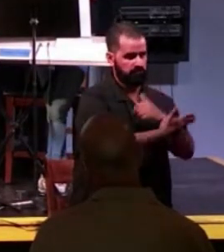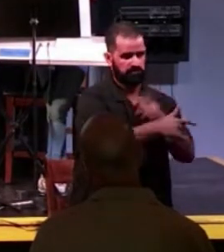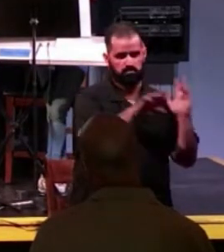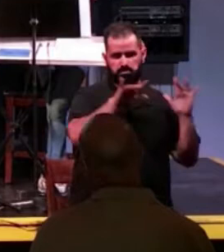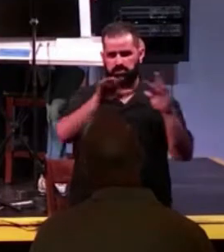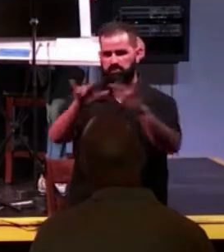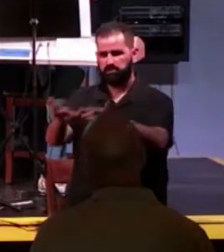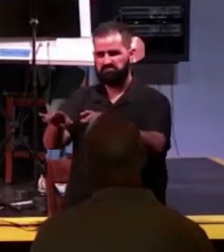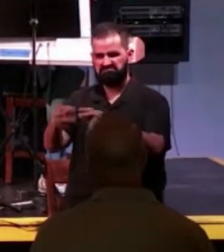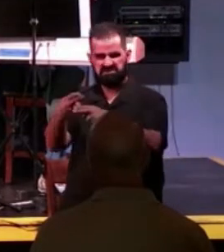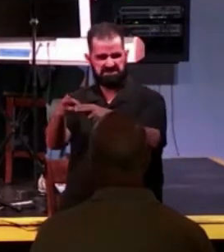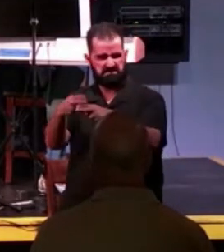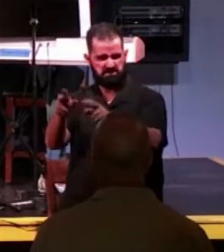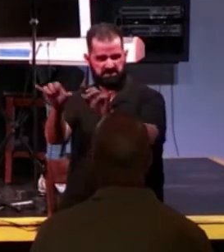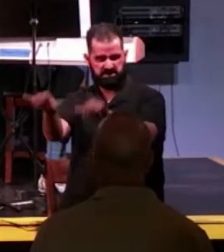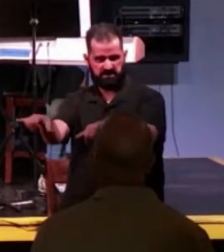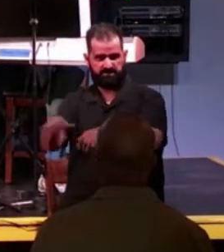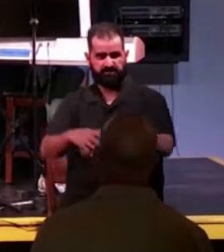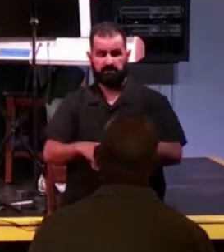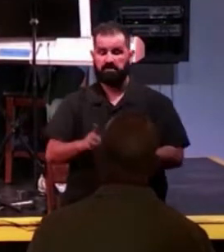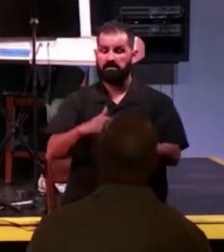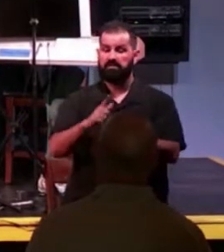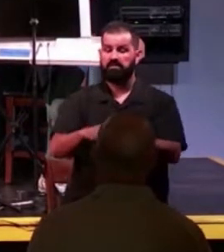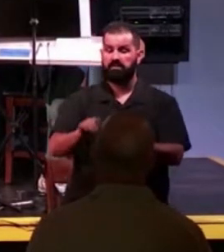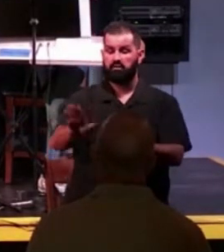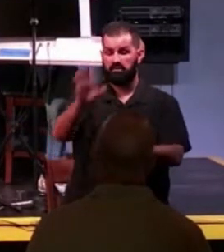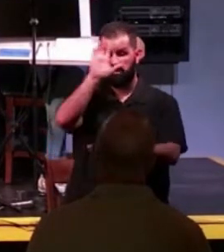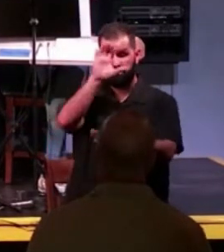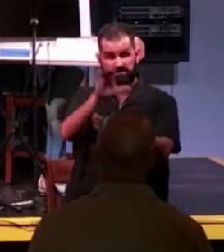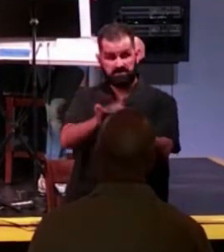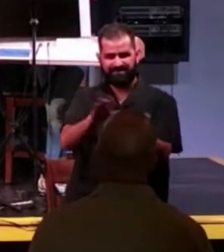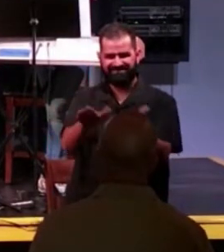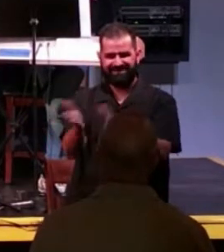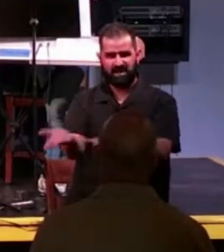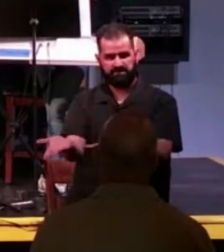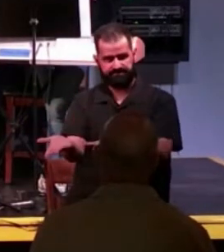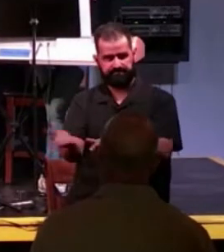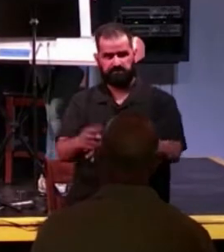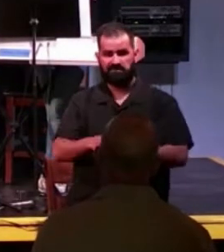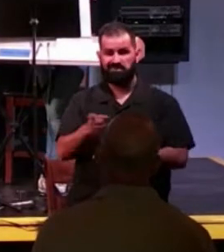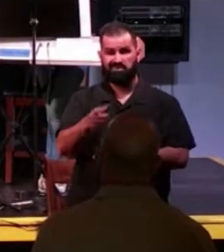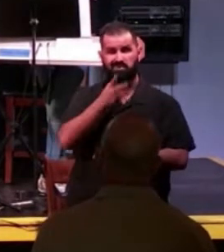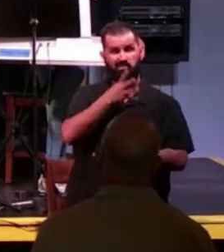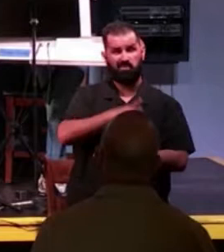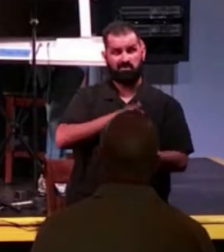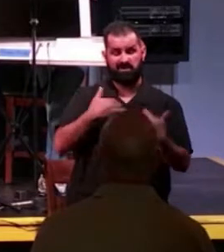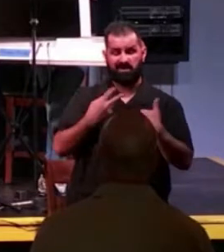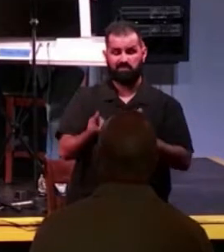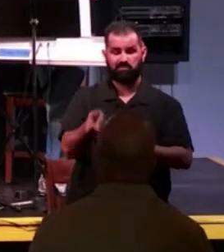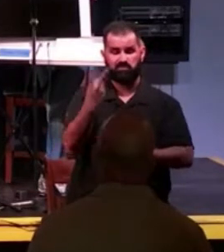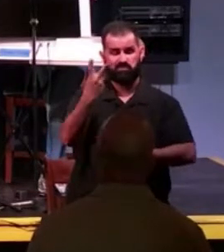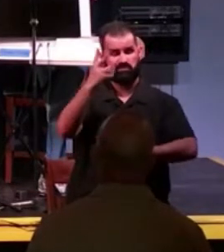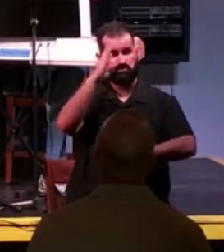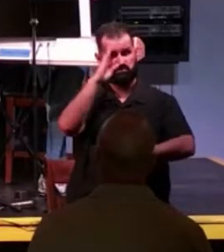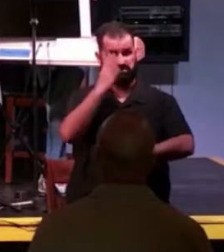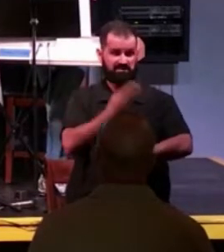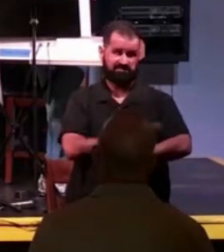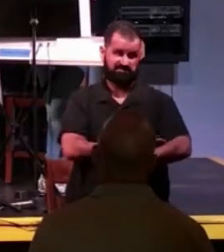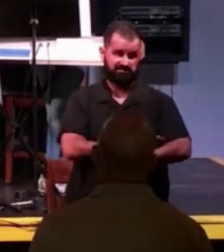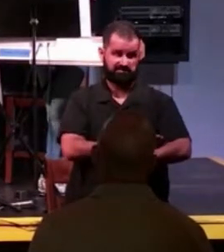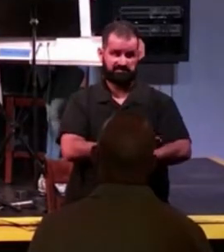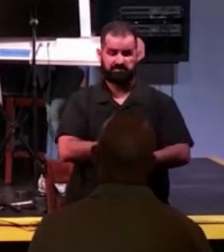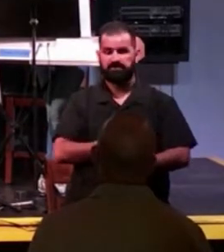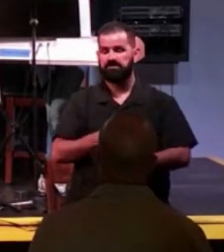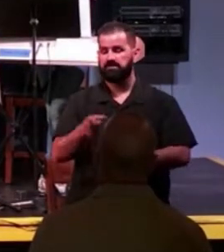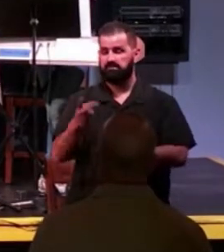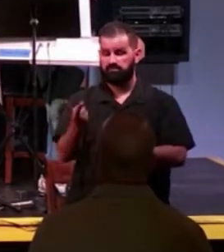to live there. Then Elimelech, Naomi's husband, died. She was left with her two sons. They